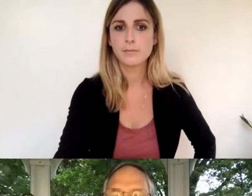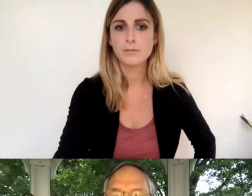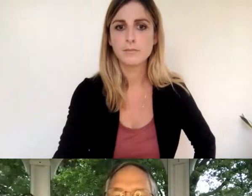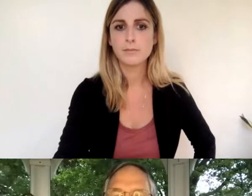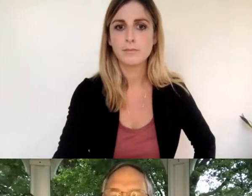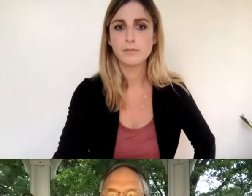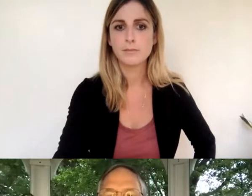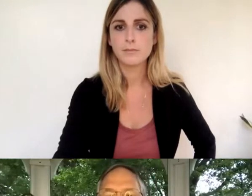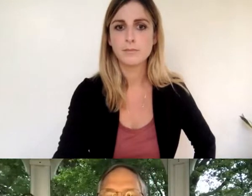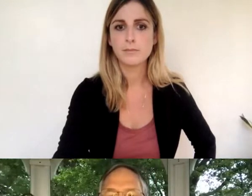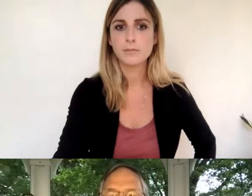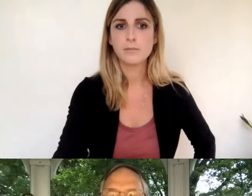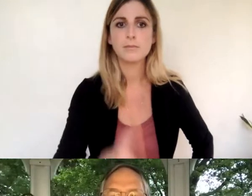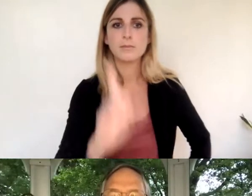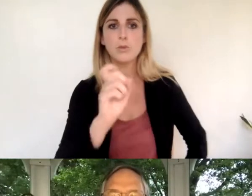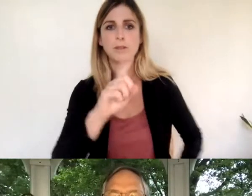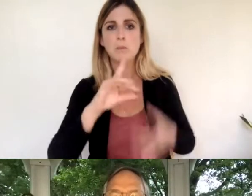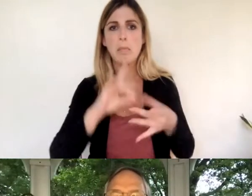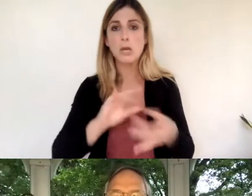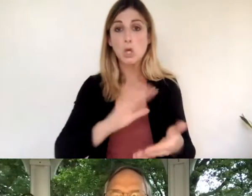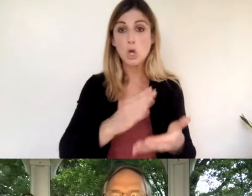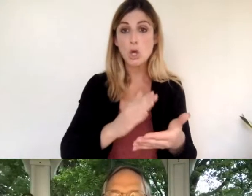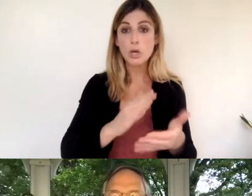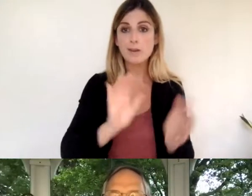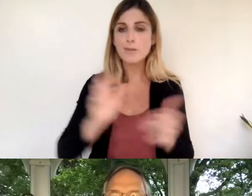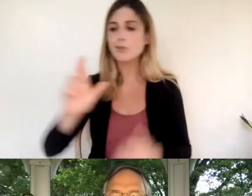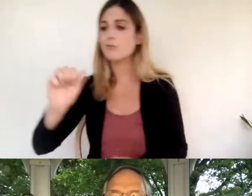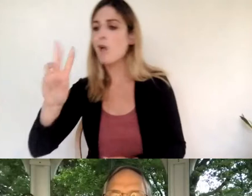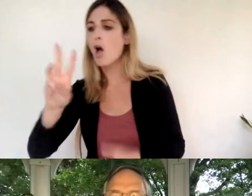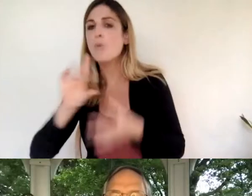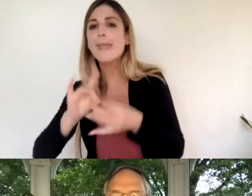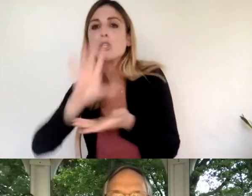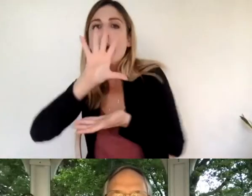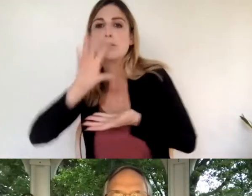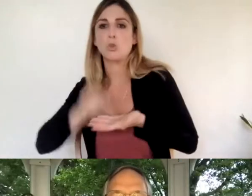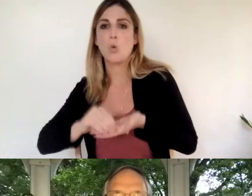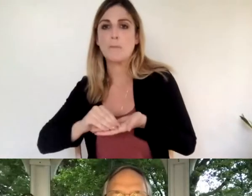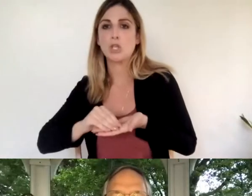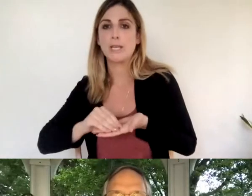The question about cooked versus raw greens in terms of absorption.